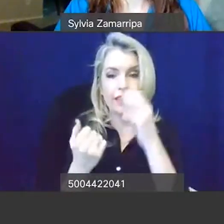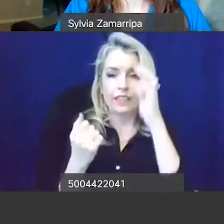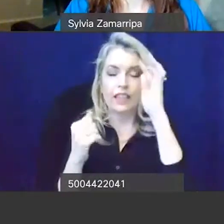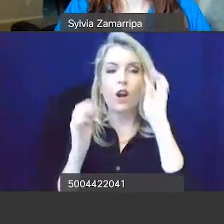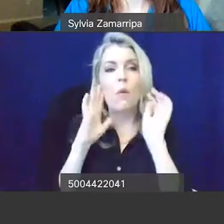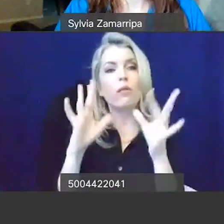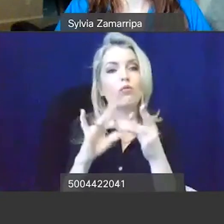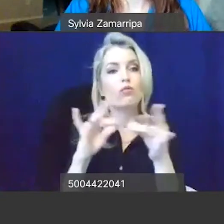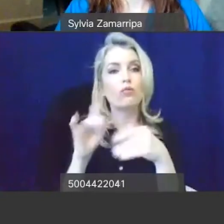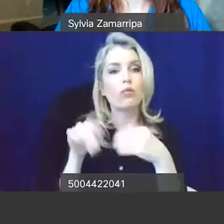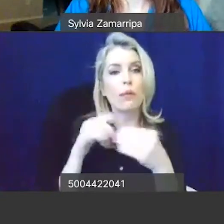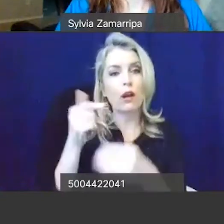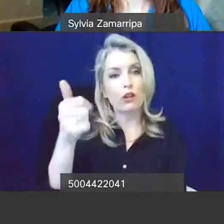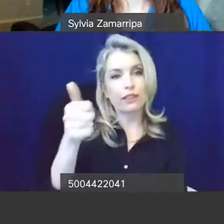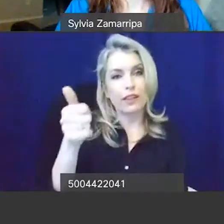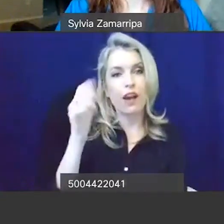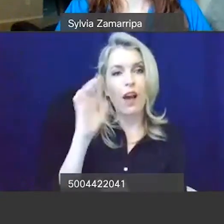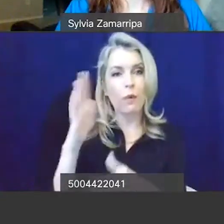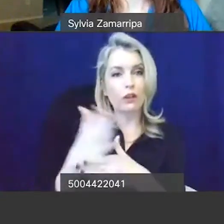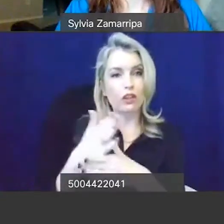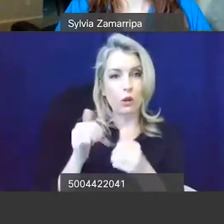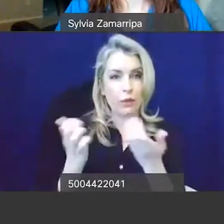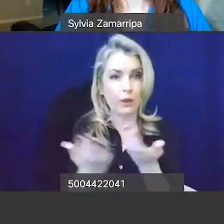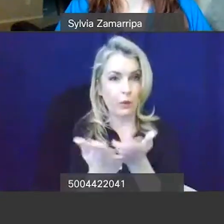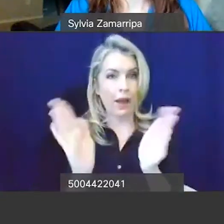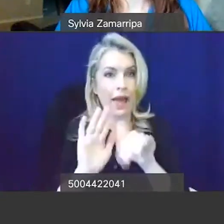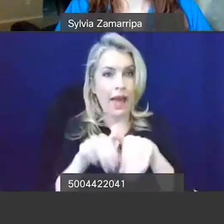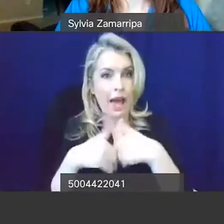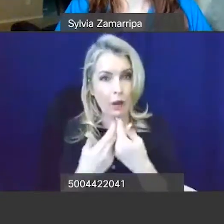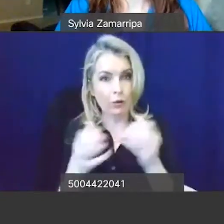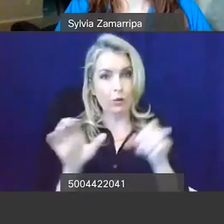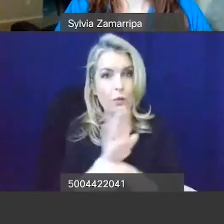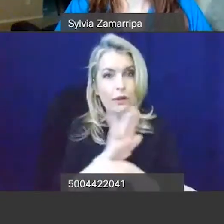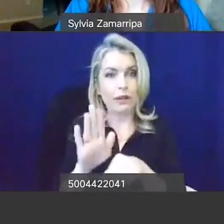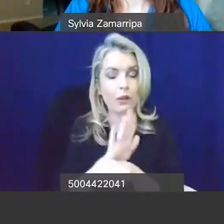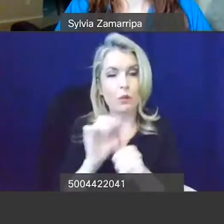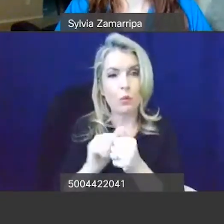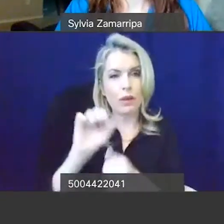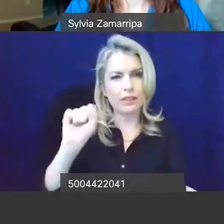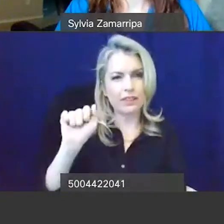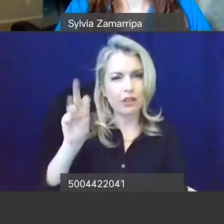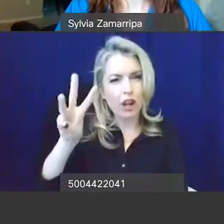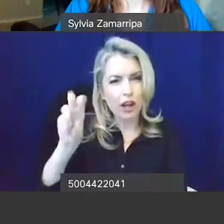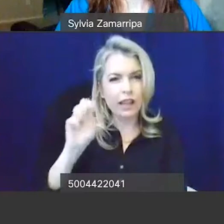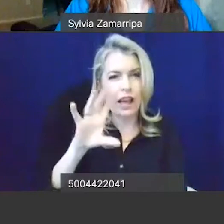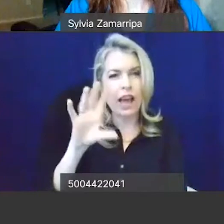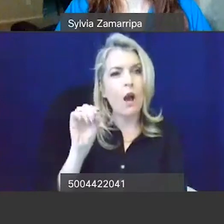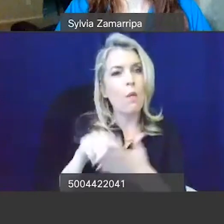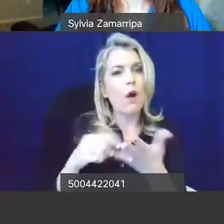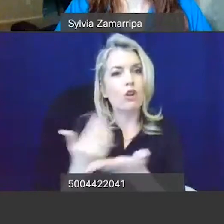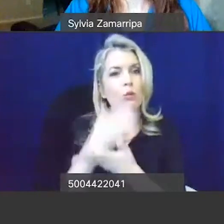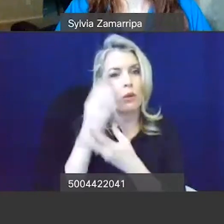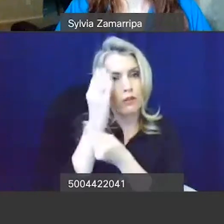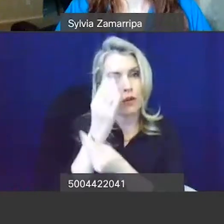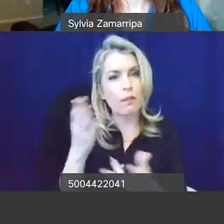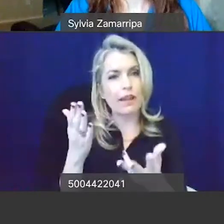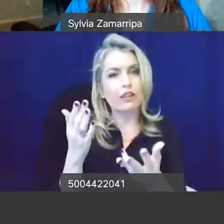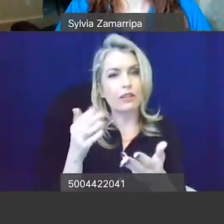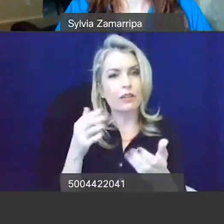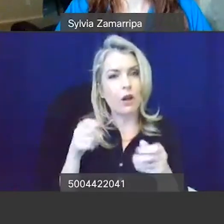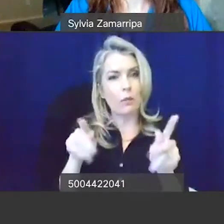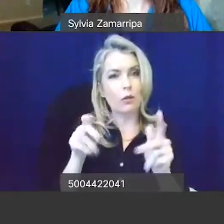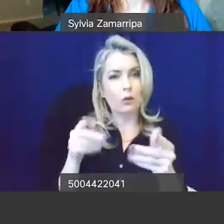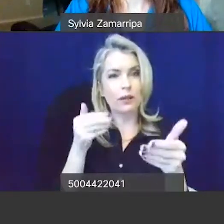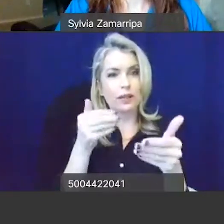about herself and share with you guys how to do business with SAWS and what upcoming opportunities they have. Marisol?